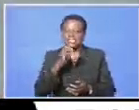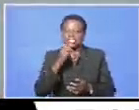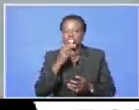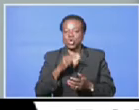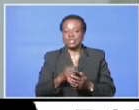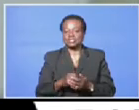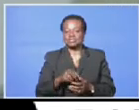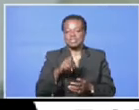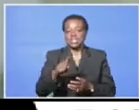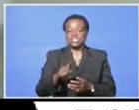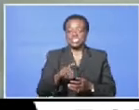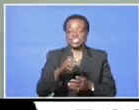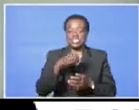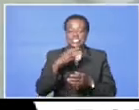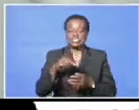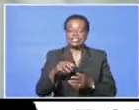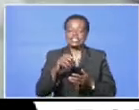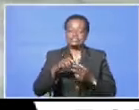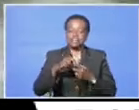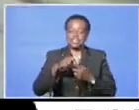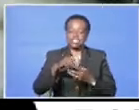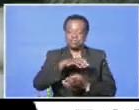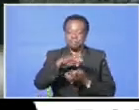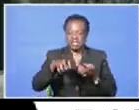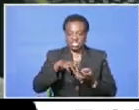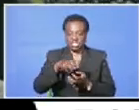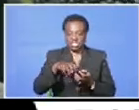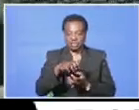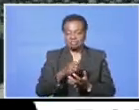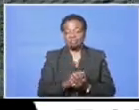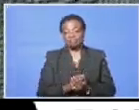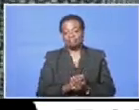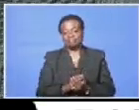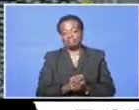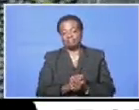her snapper and seasoned it with a special mixture.